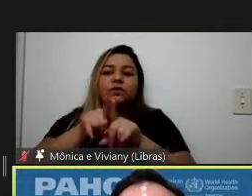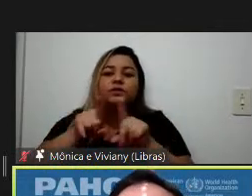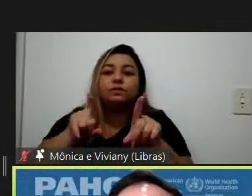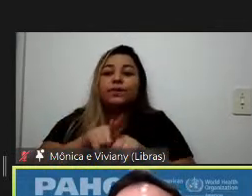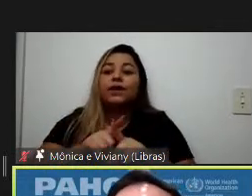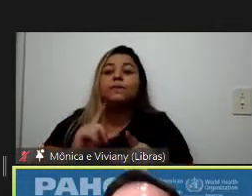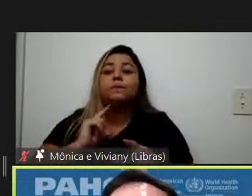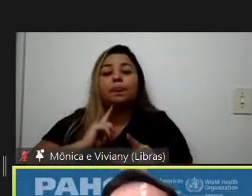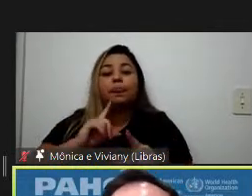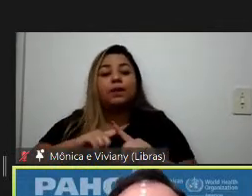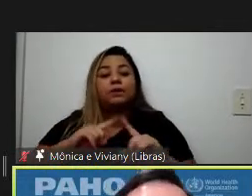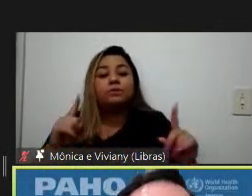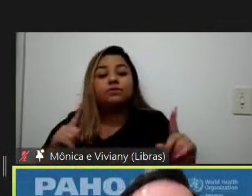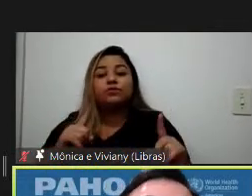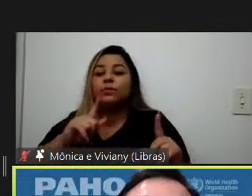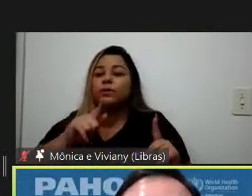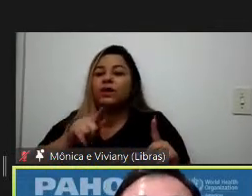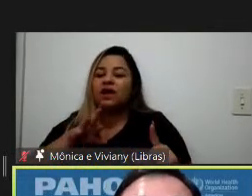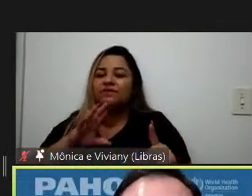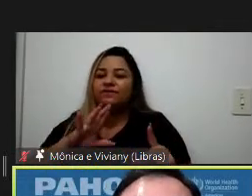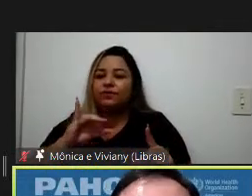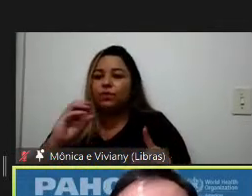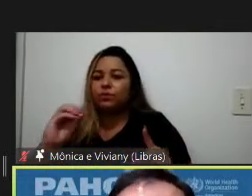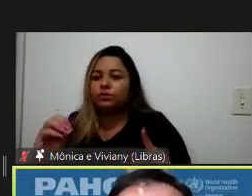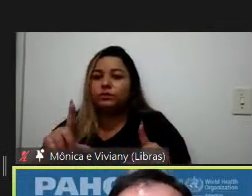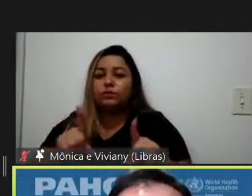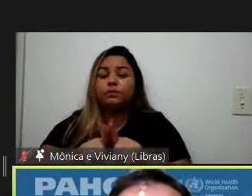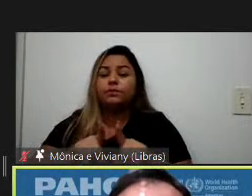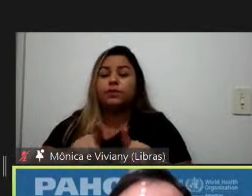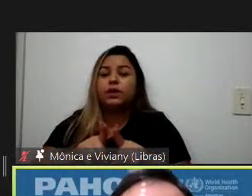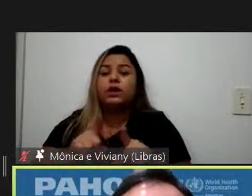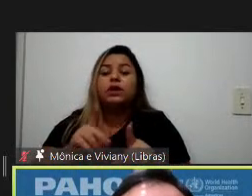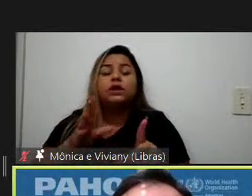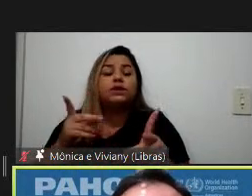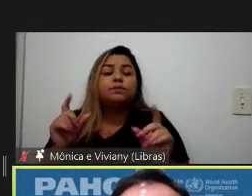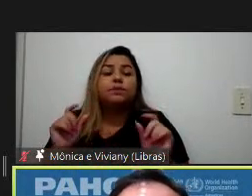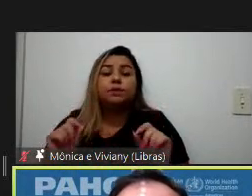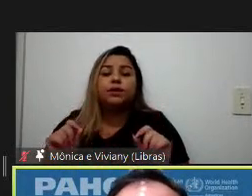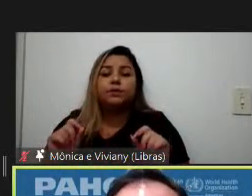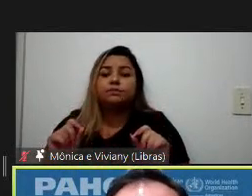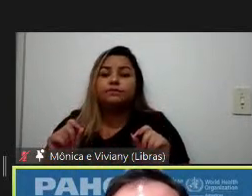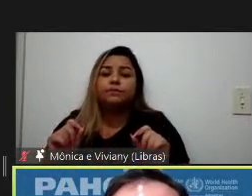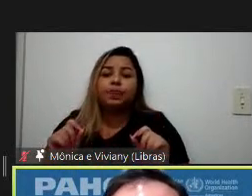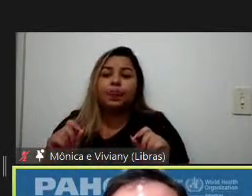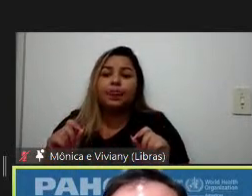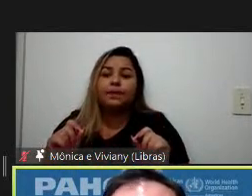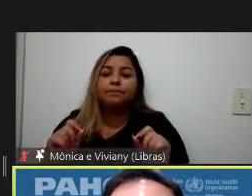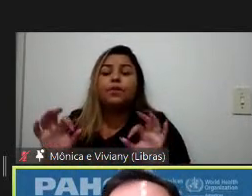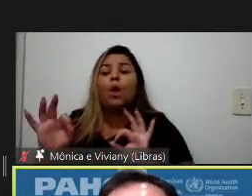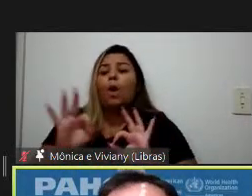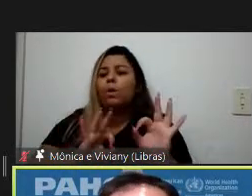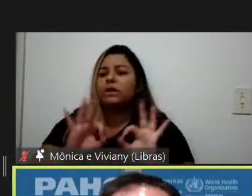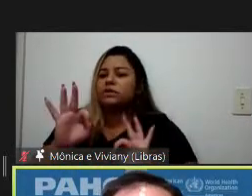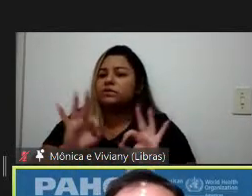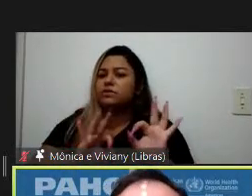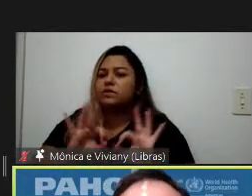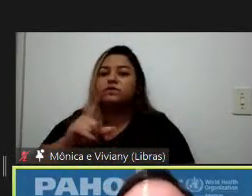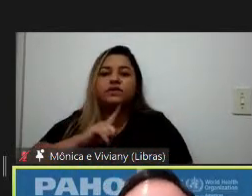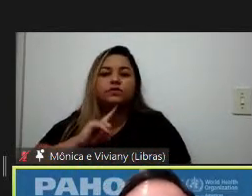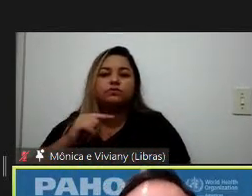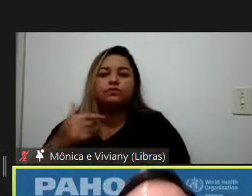access are diminished. It could be about the geographical, economic, social, cultural, and